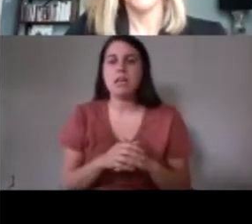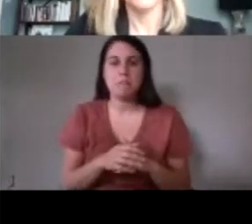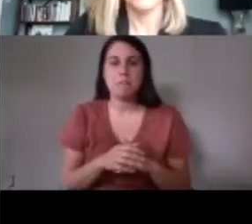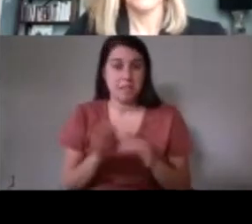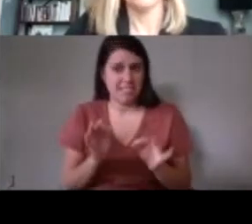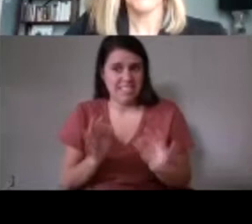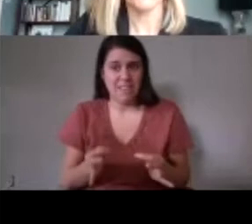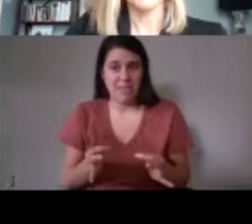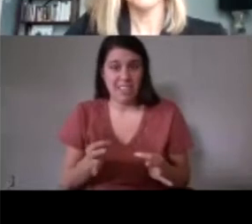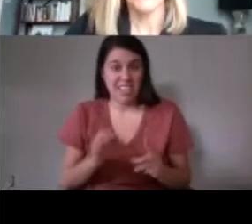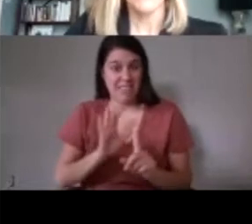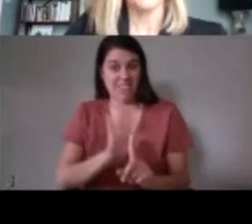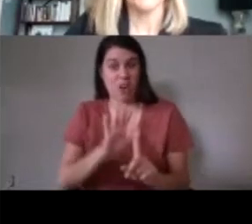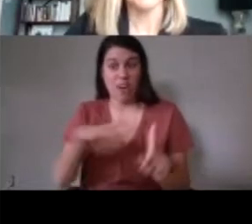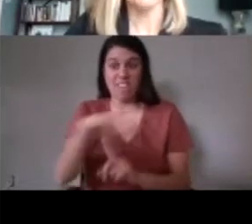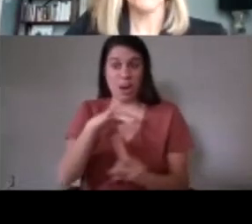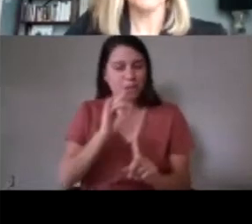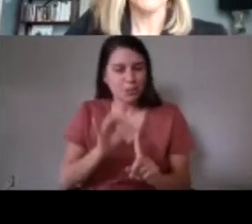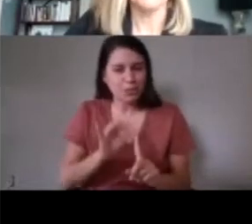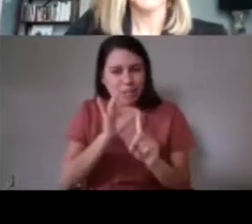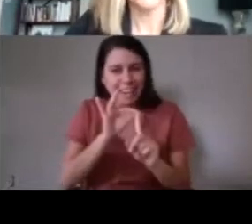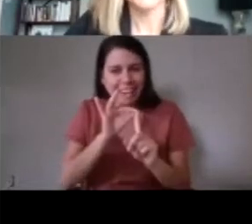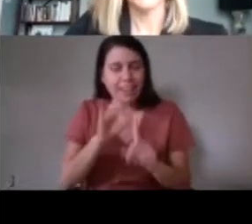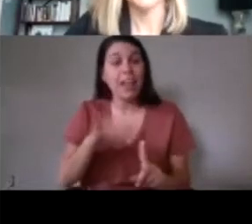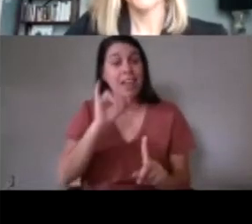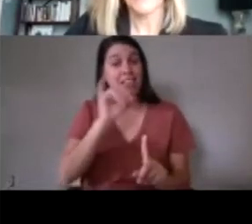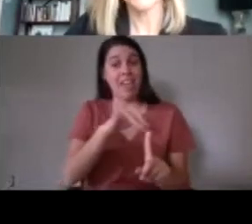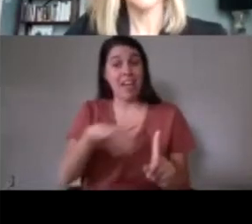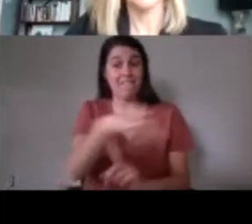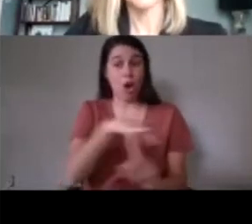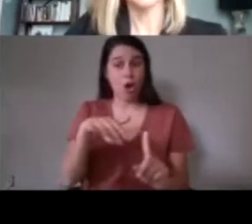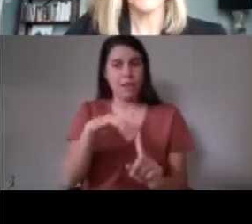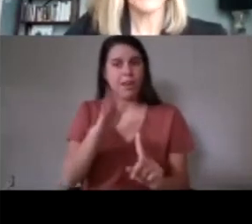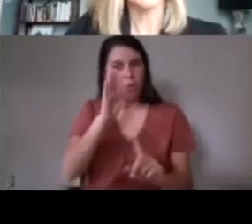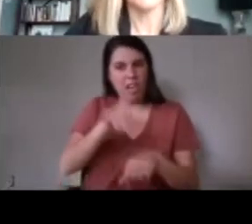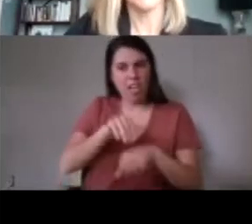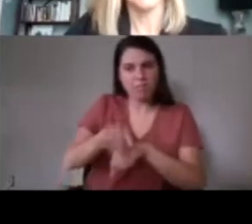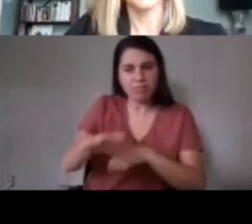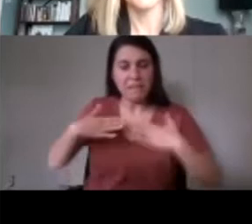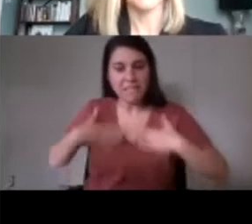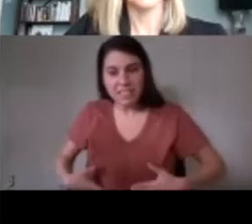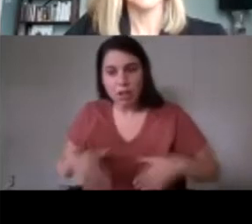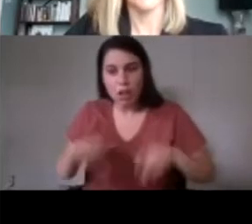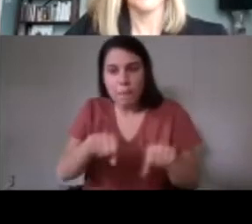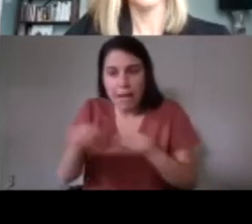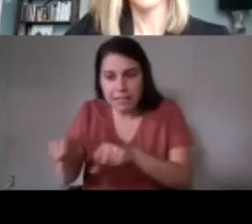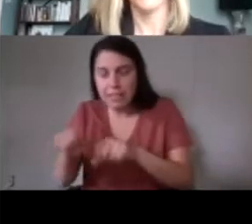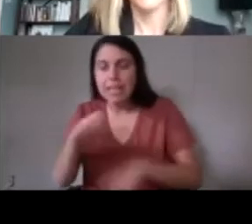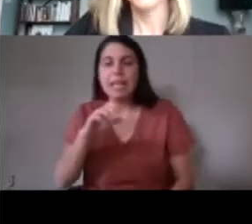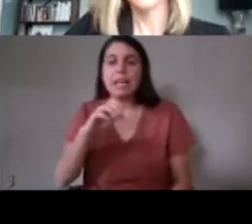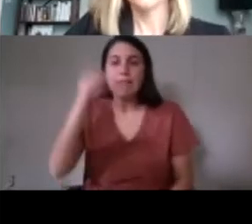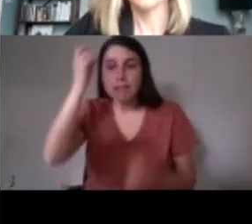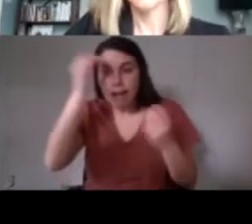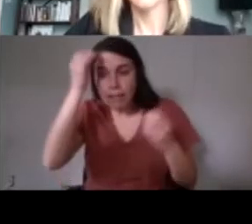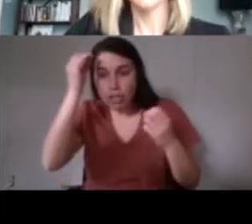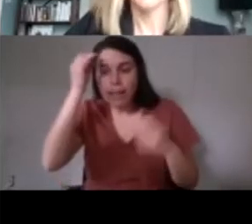a unique environment, and that the environment is going to interact with physical capacity and cognition